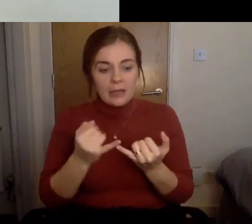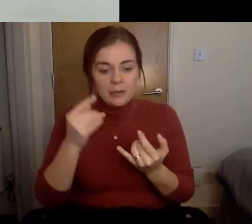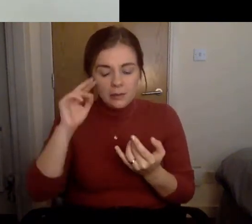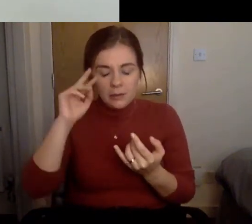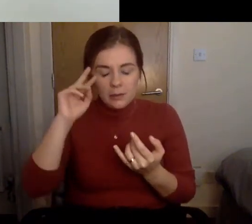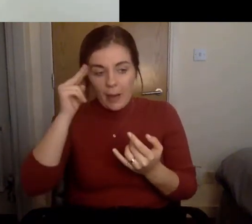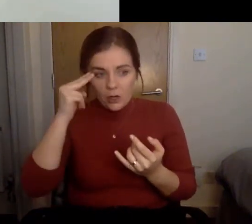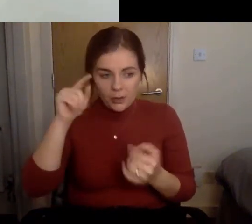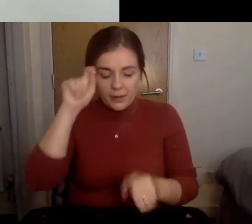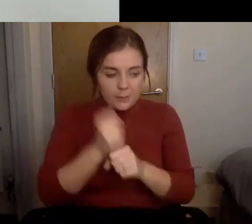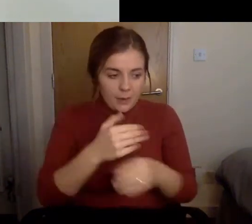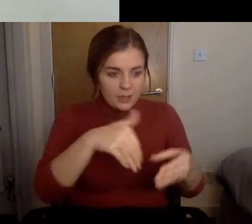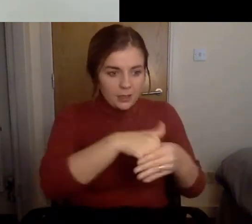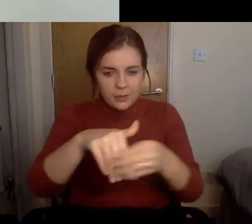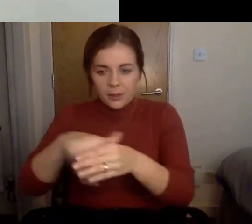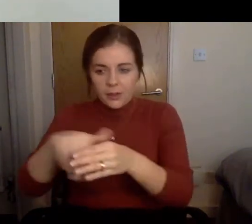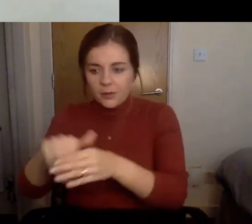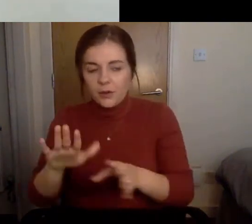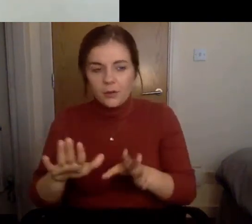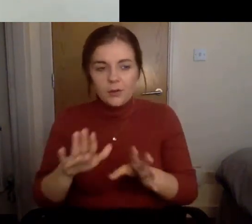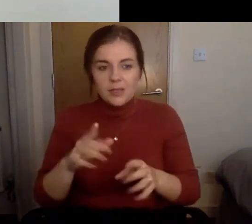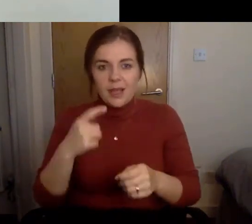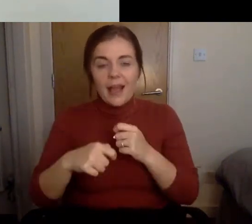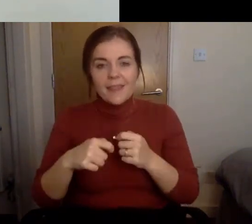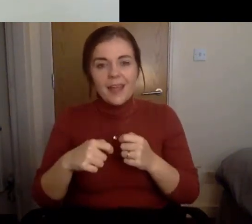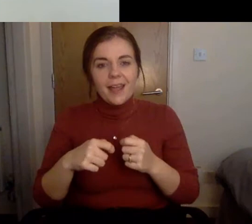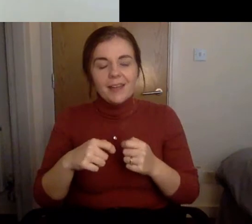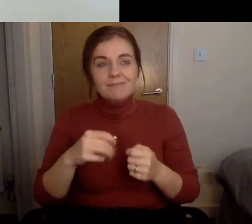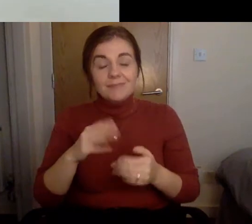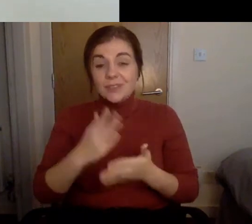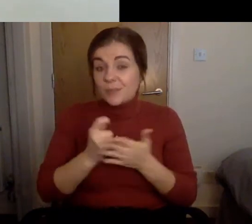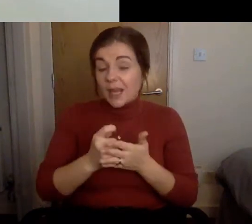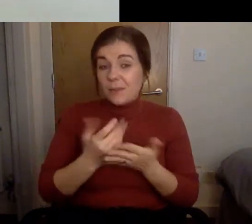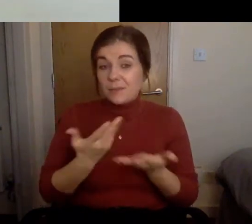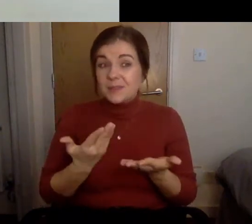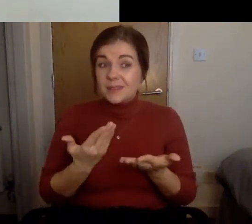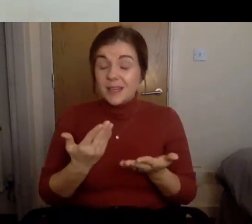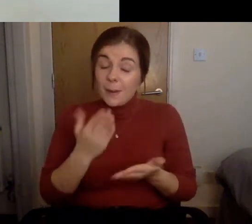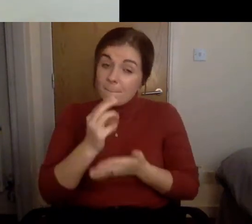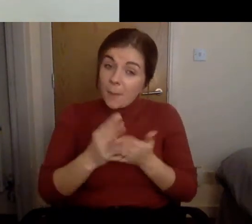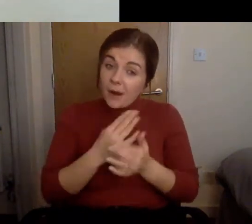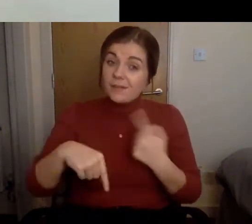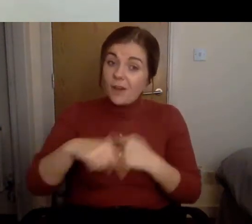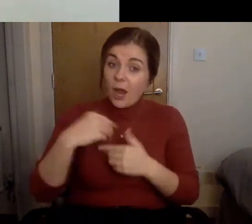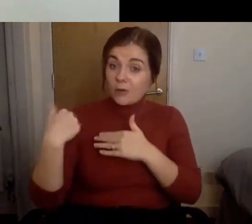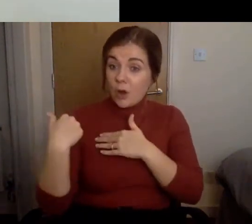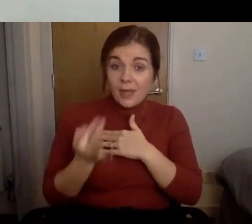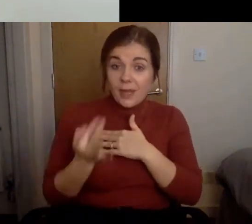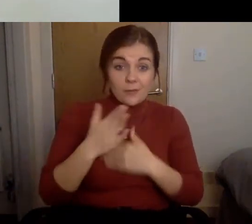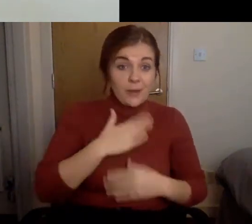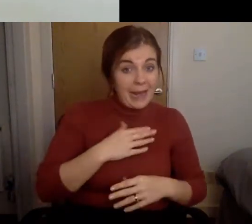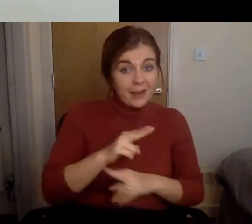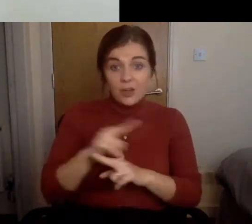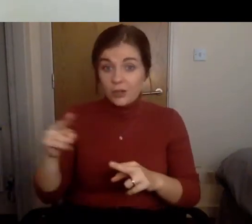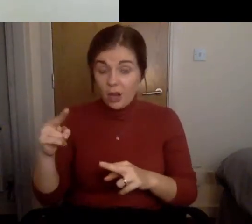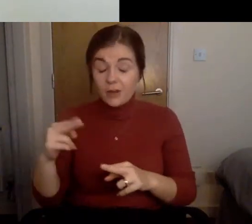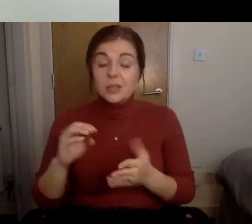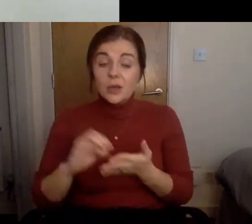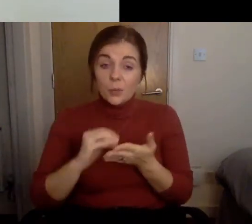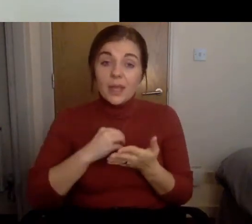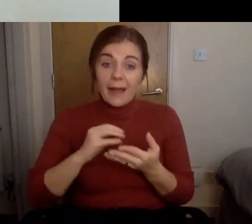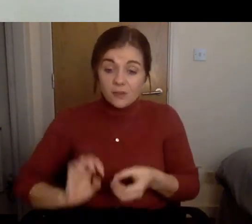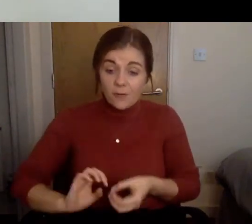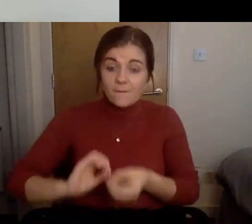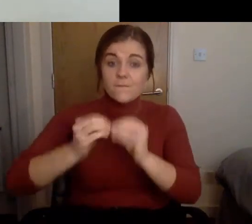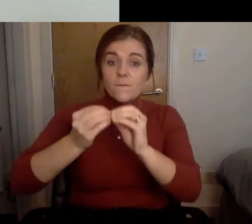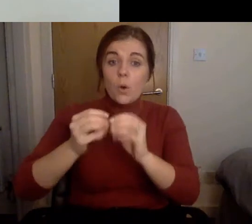not being true to the fact that part of our role, whether we like it or not, as primary school teachers in Catholic schools, is to form these baptized children